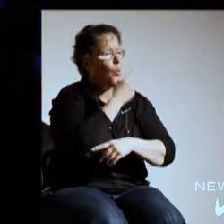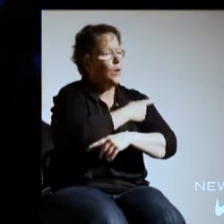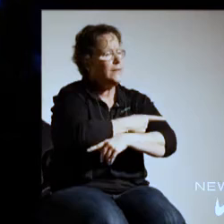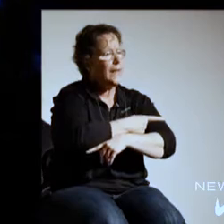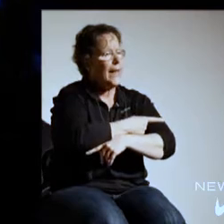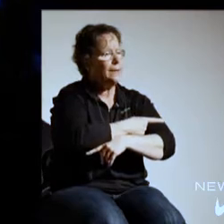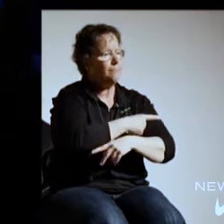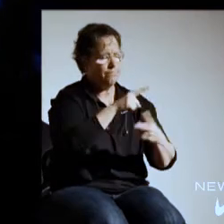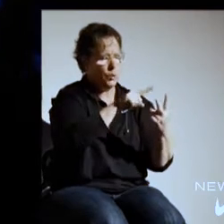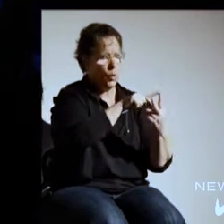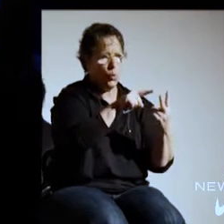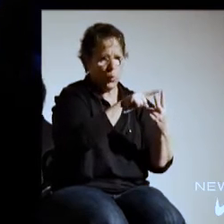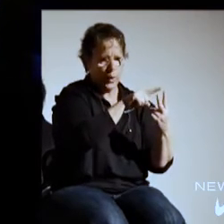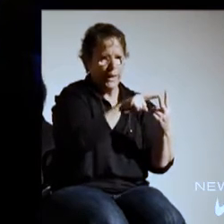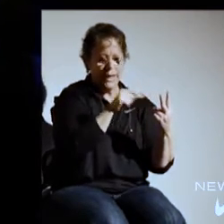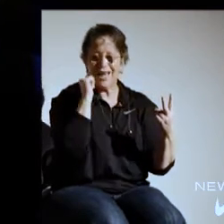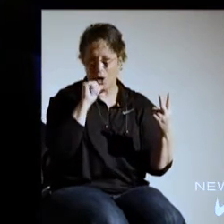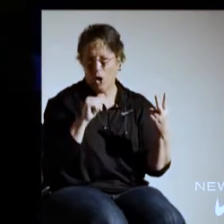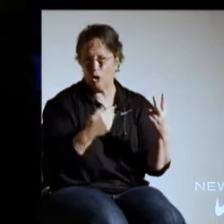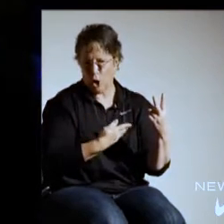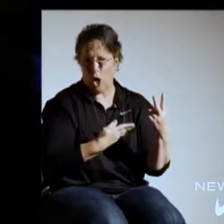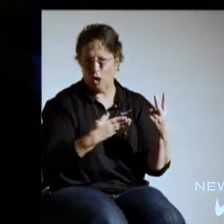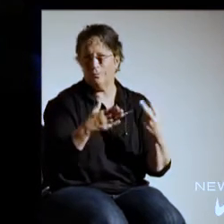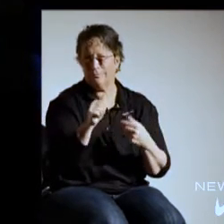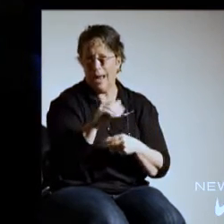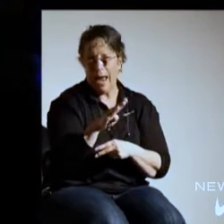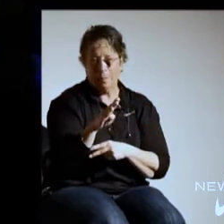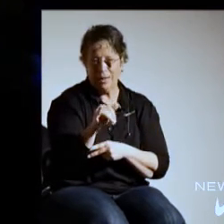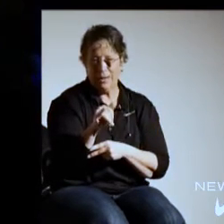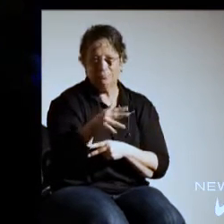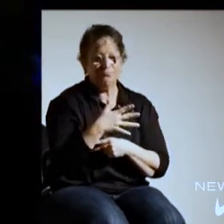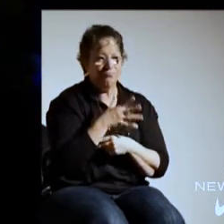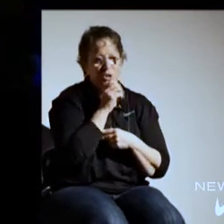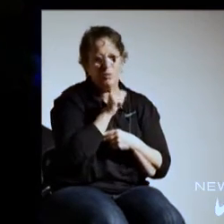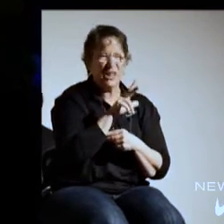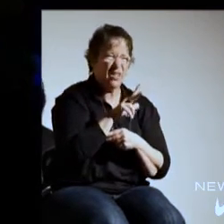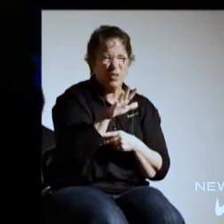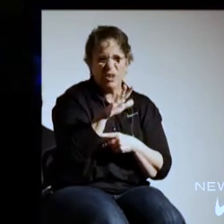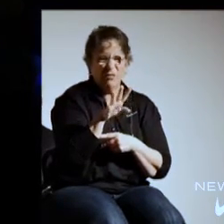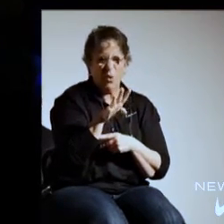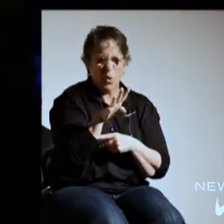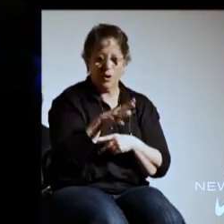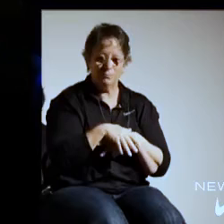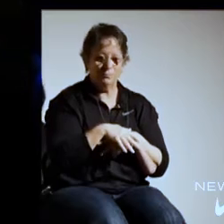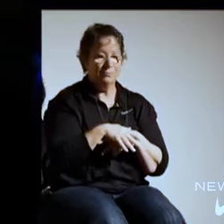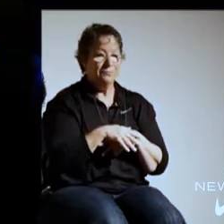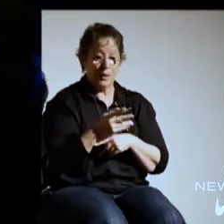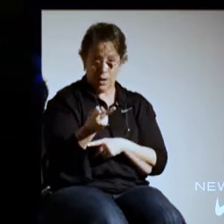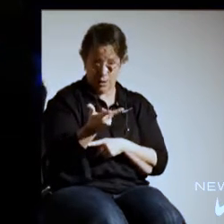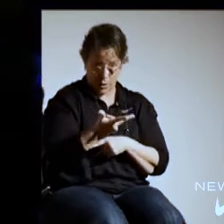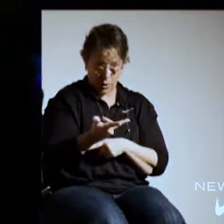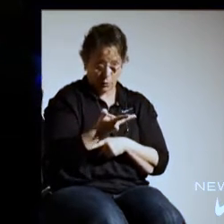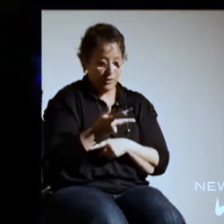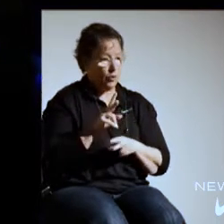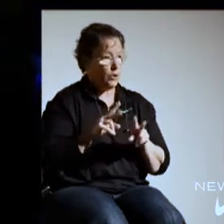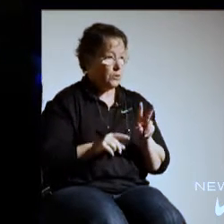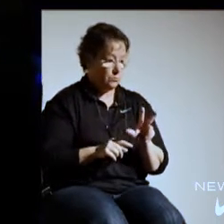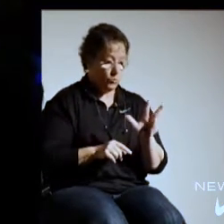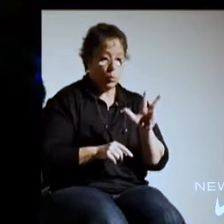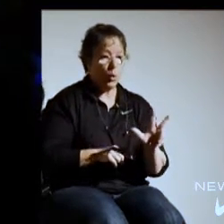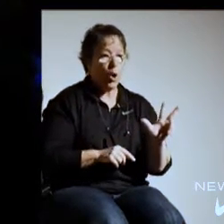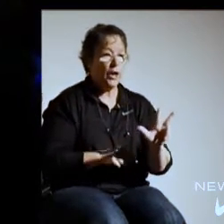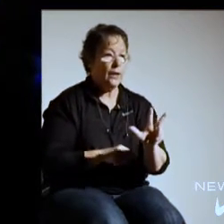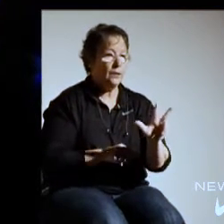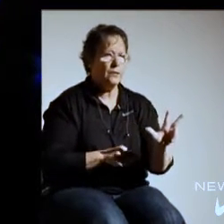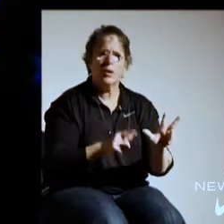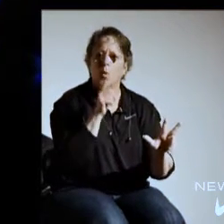daughter, Abigail, was with us. She was just 3 or 4 years old. And, you know, little kids, who has ever had a little one? Who